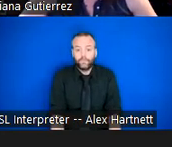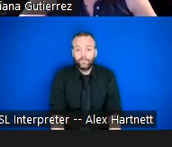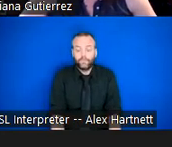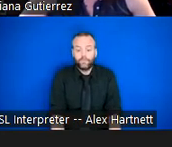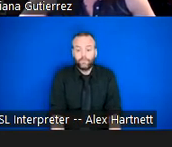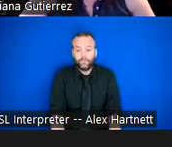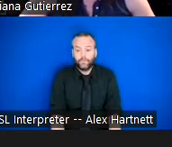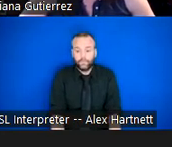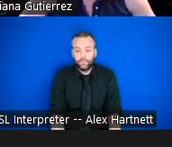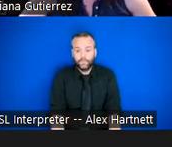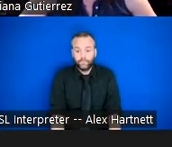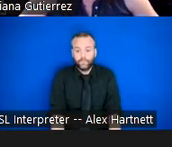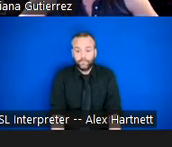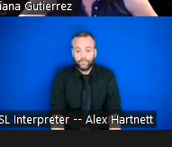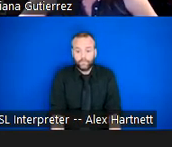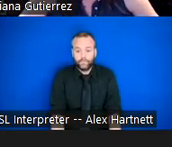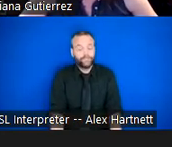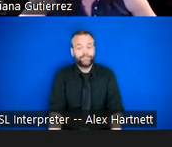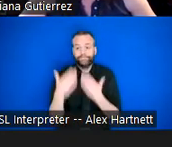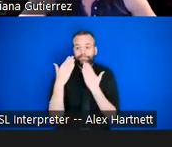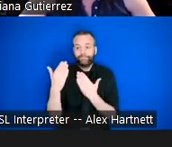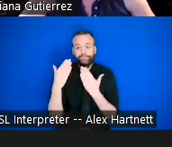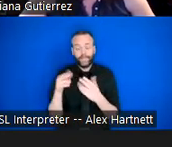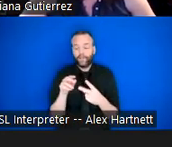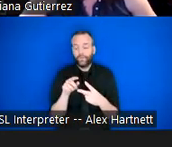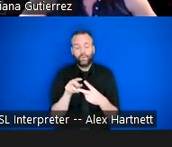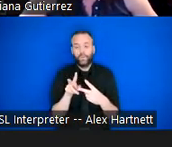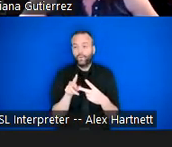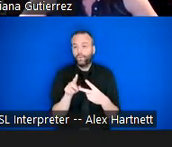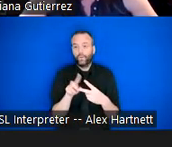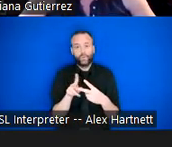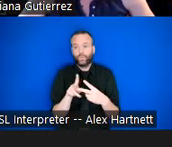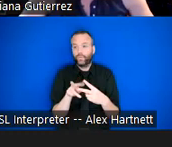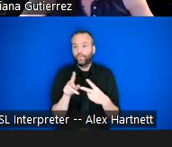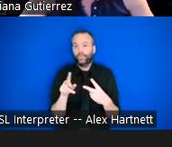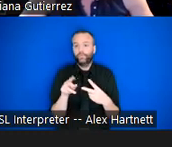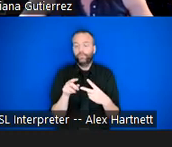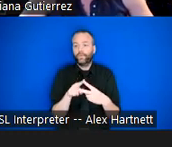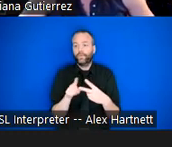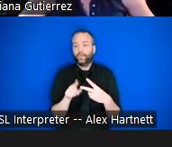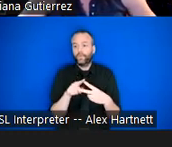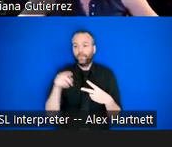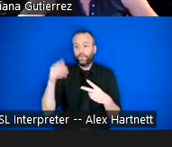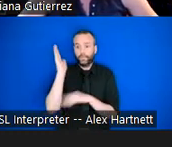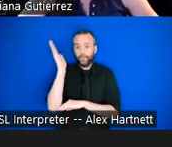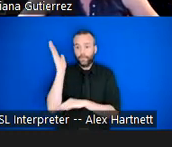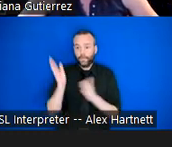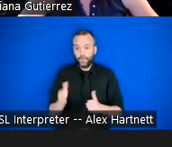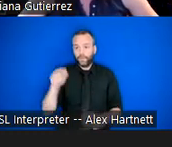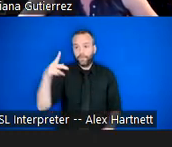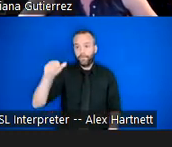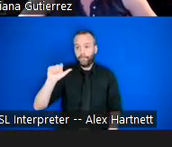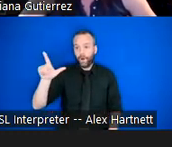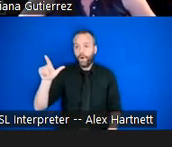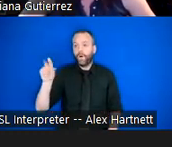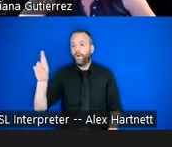We do appreciate so much. Thank you again, Paul and Rob, for being here today and providing this incredible information. We thank you